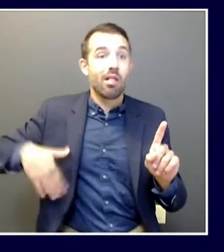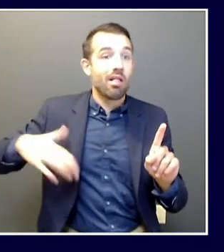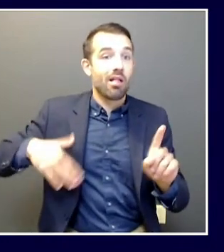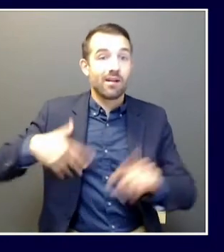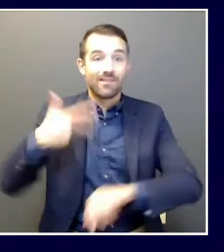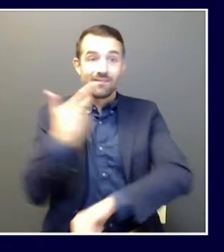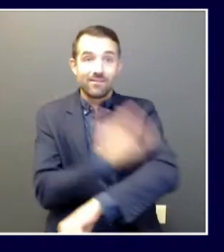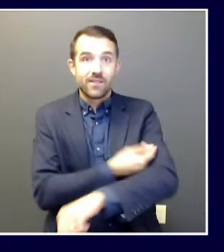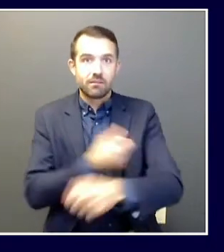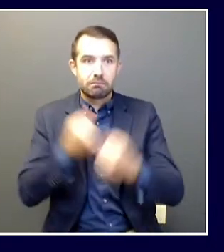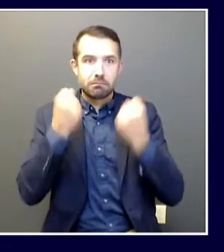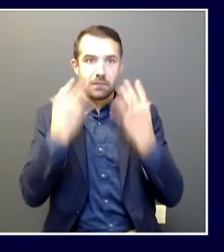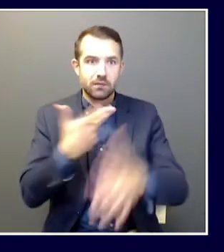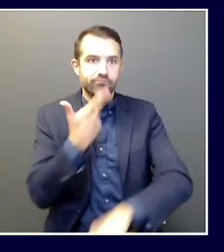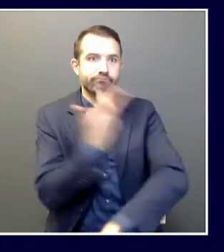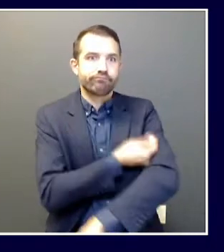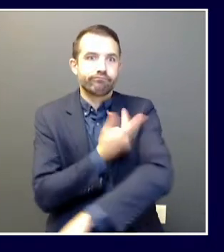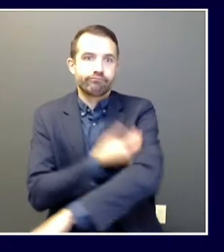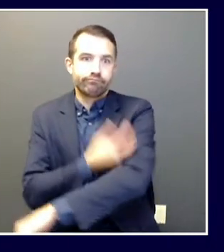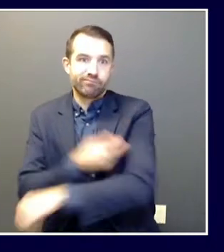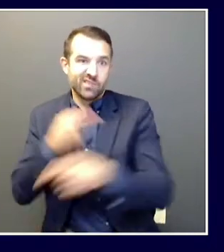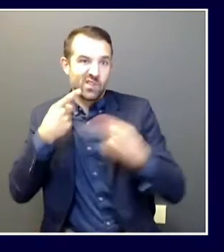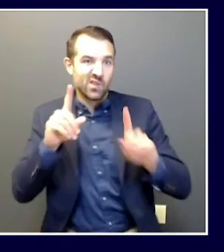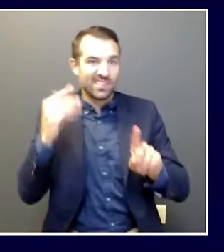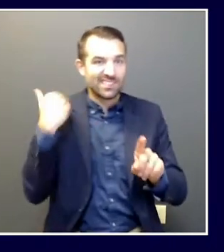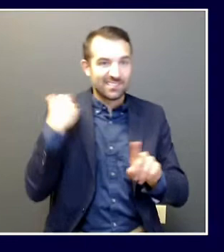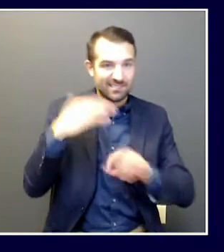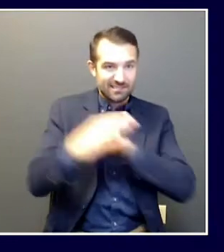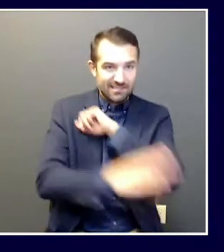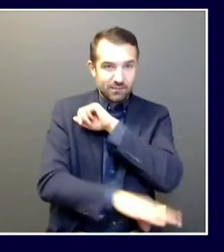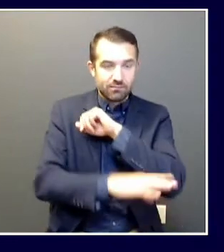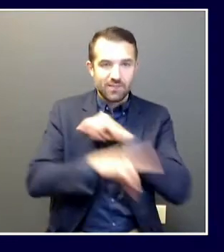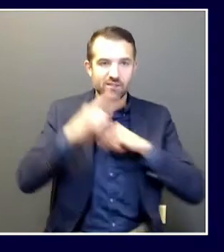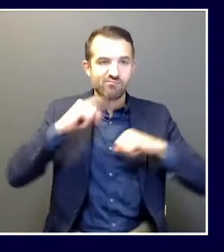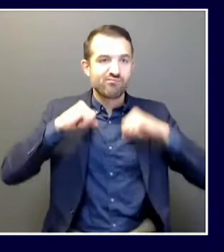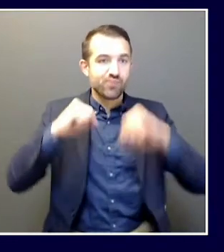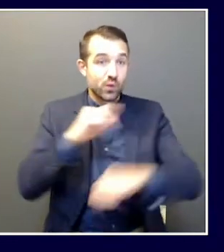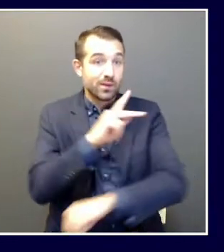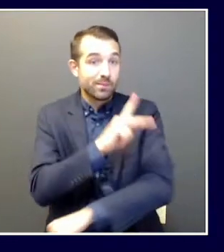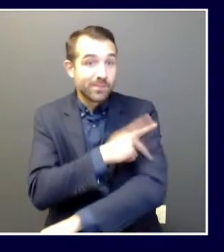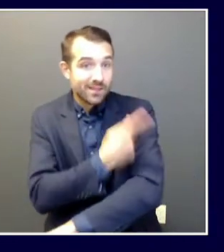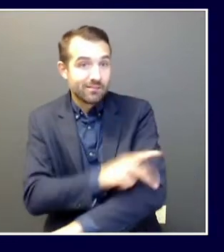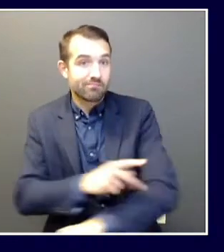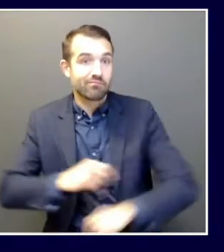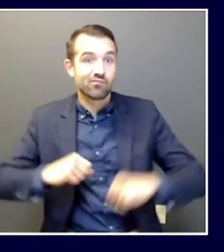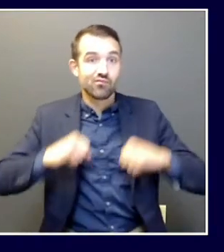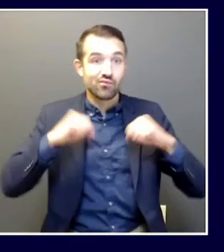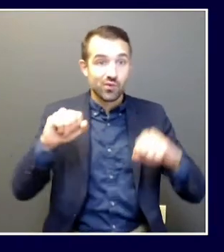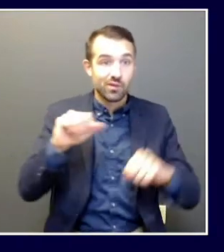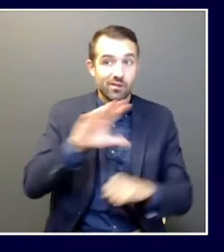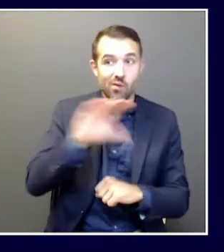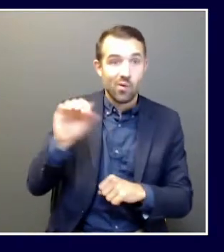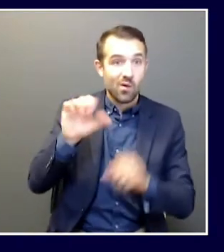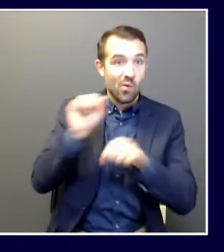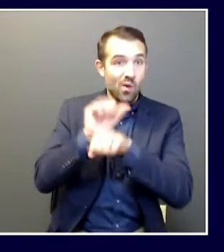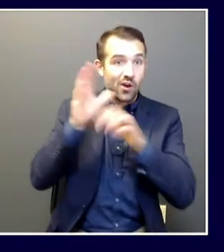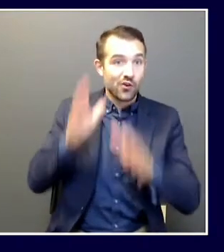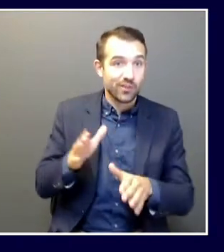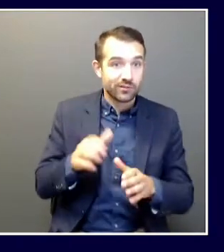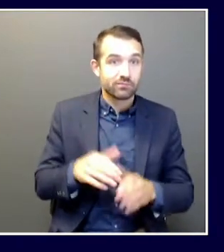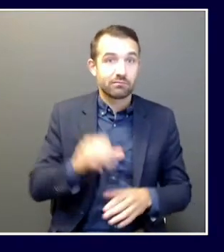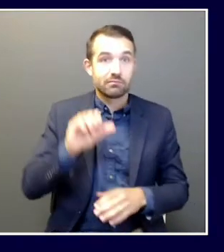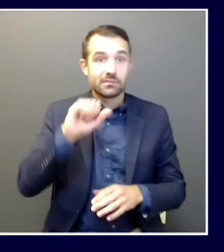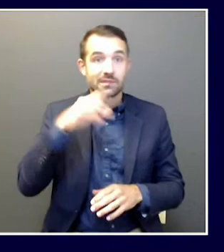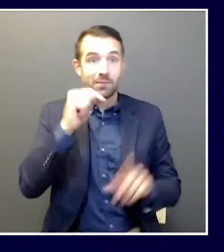as safeguarding Maine's healthcare capacity. Specifically, between September 1st and September 30th,